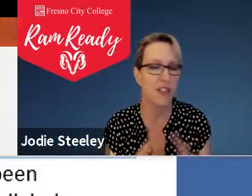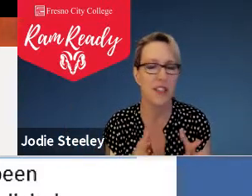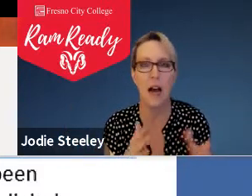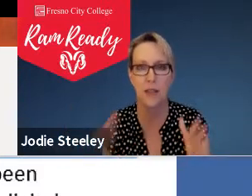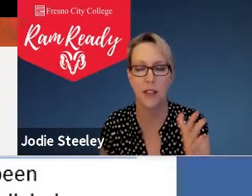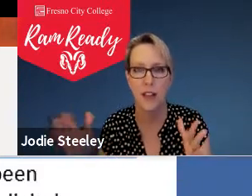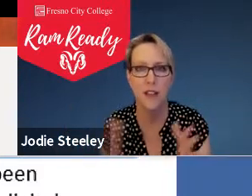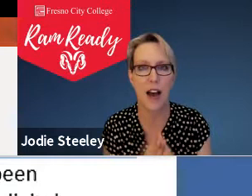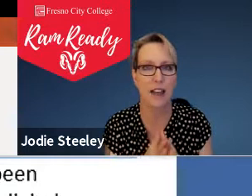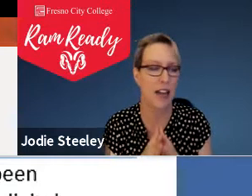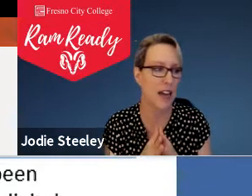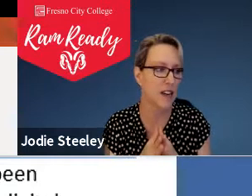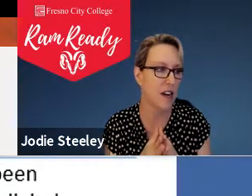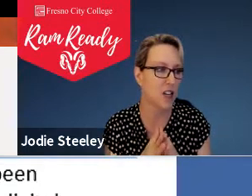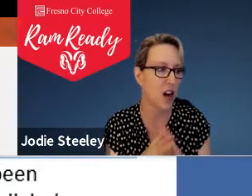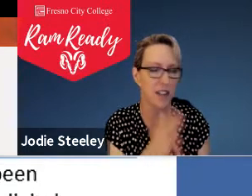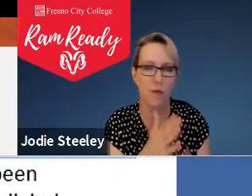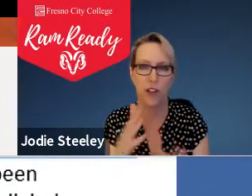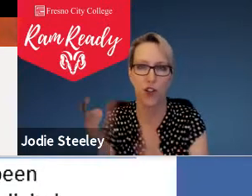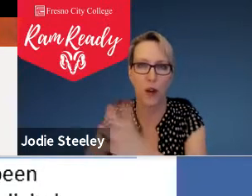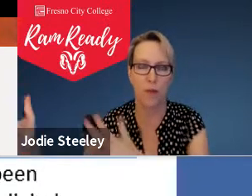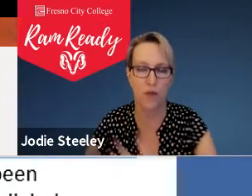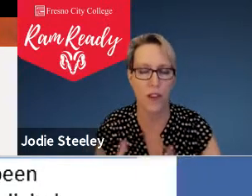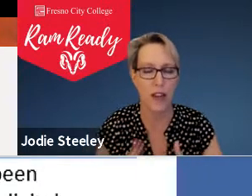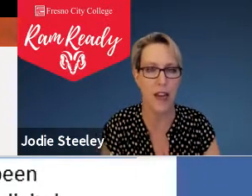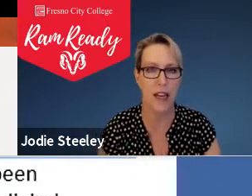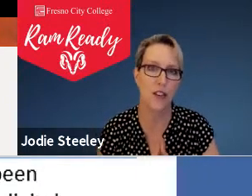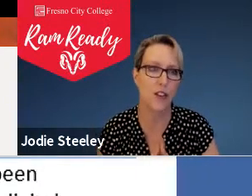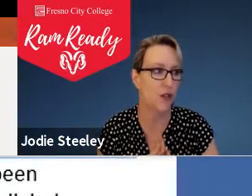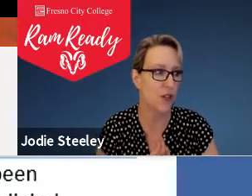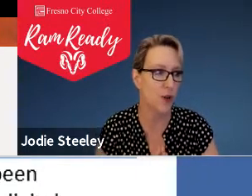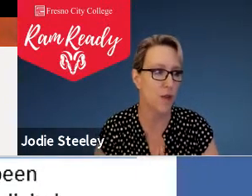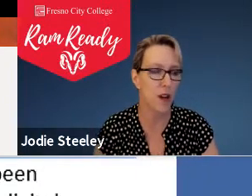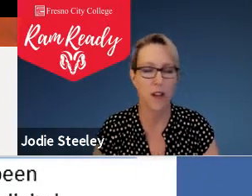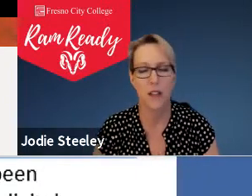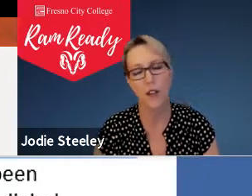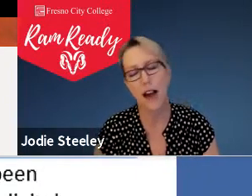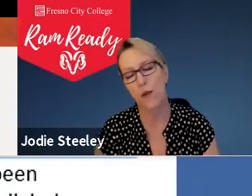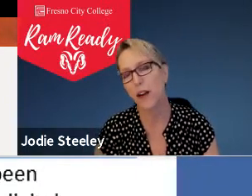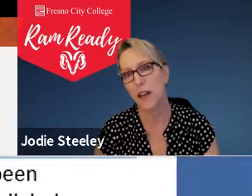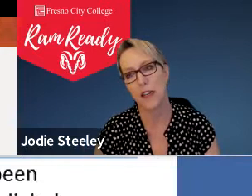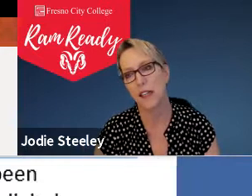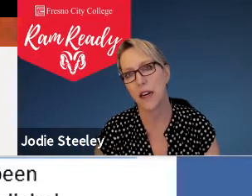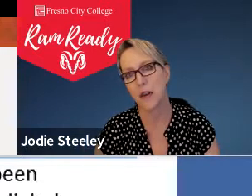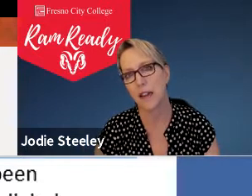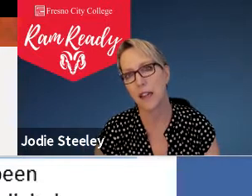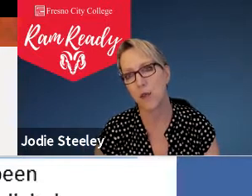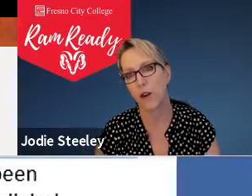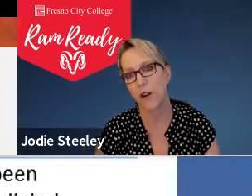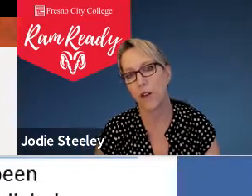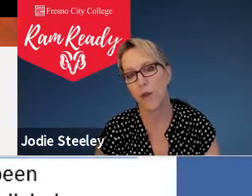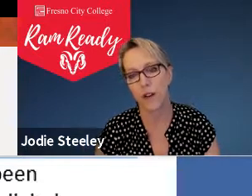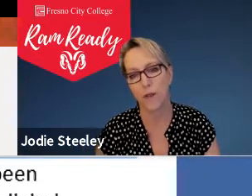all those steps that can cause someone to trip before they get into Zoom. So that one is, I